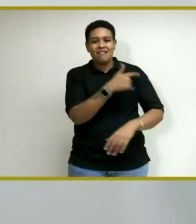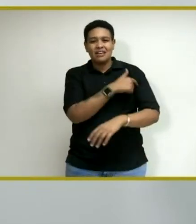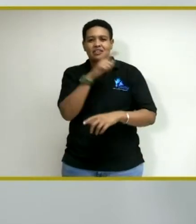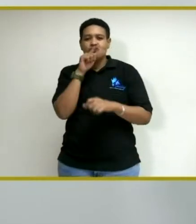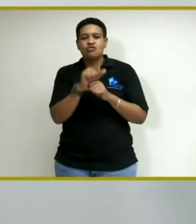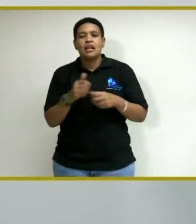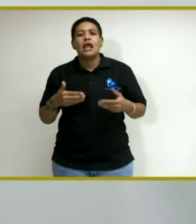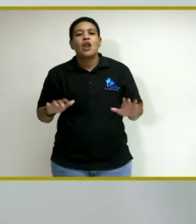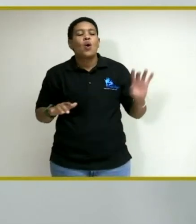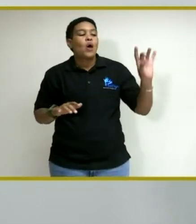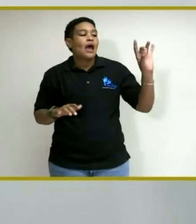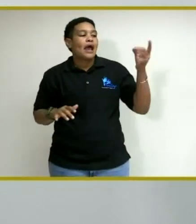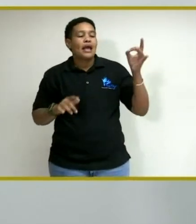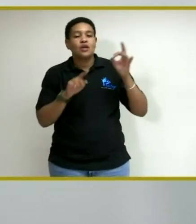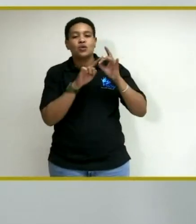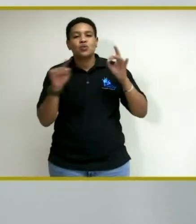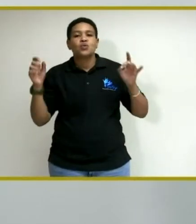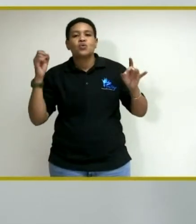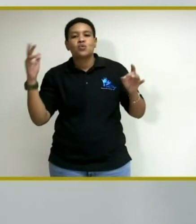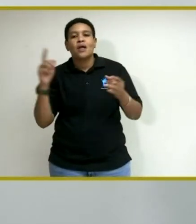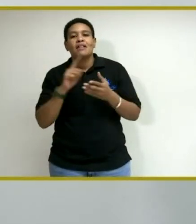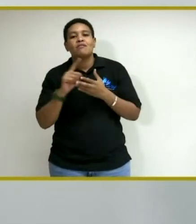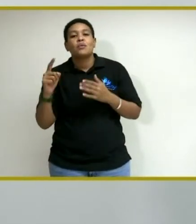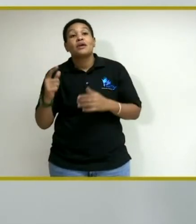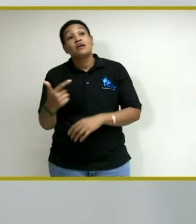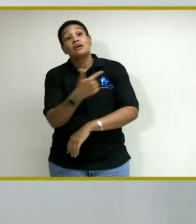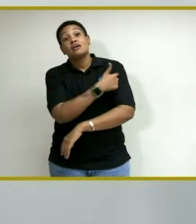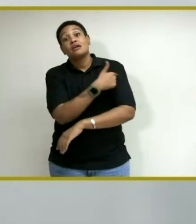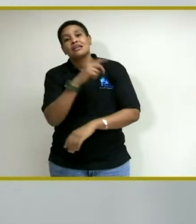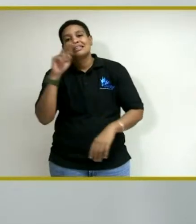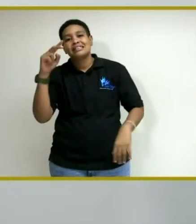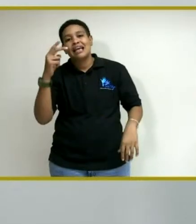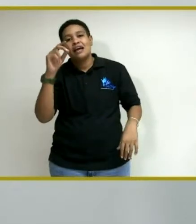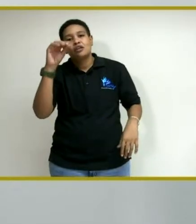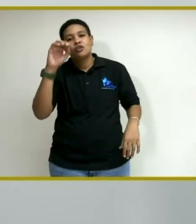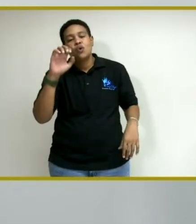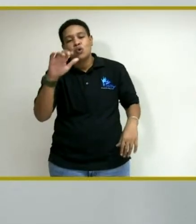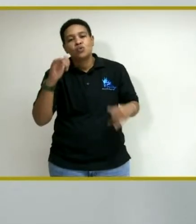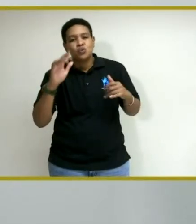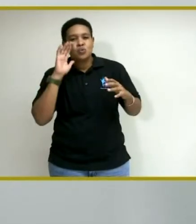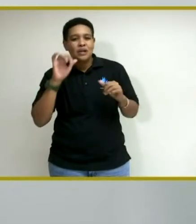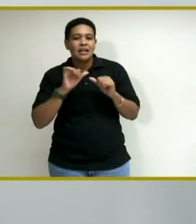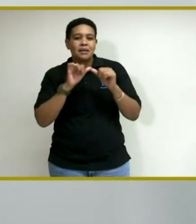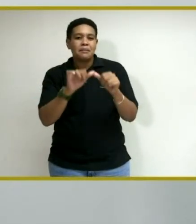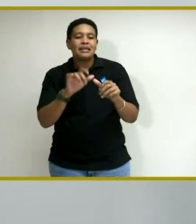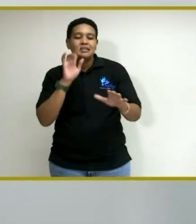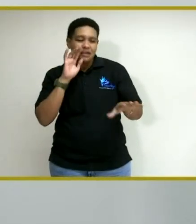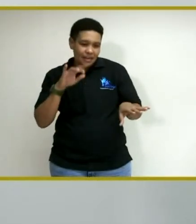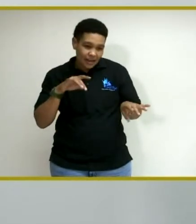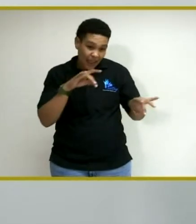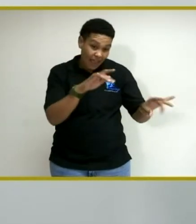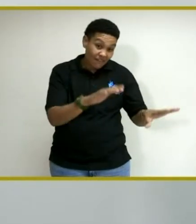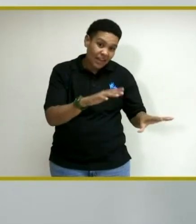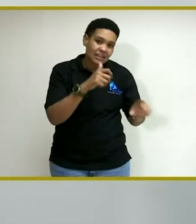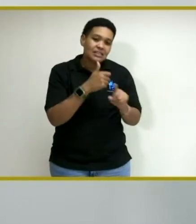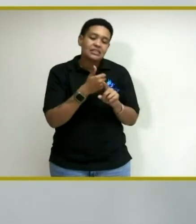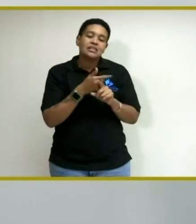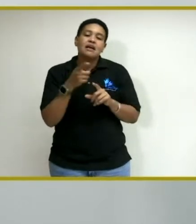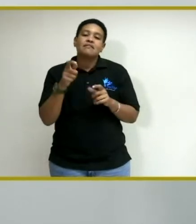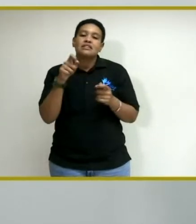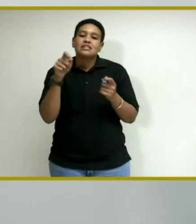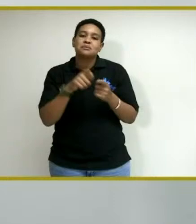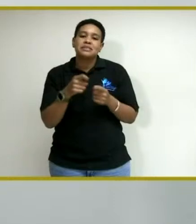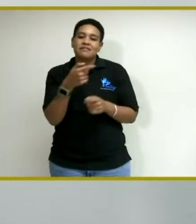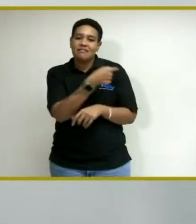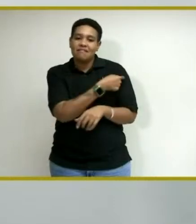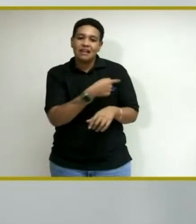an 8 to 12 week application of the second dose, which would maintain the efficacy of the particular